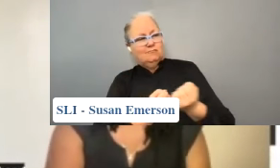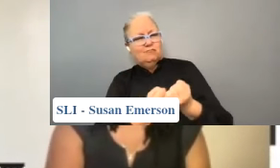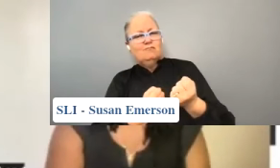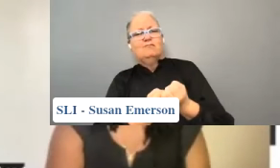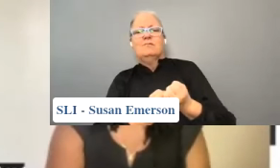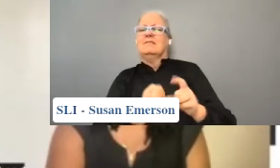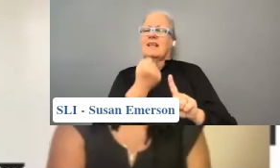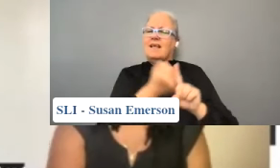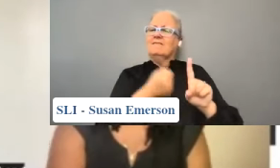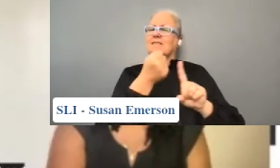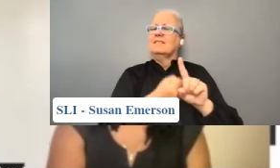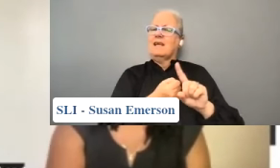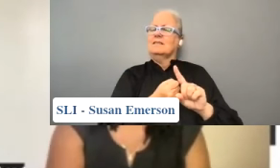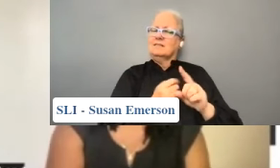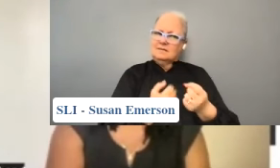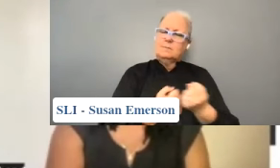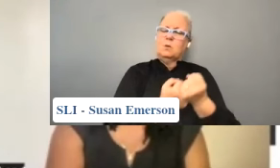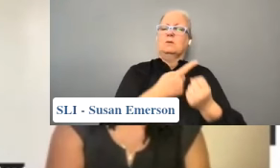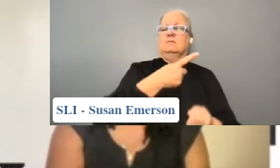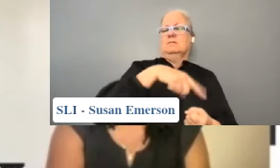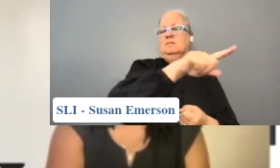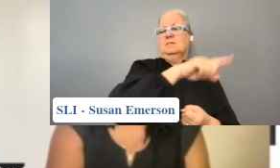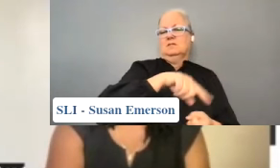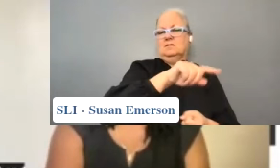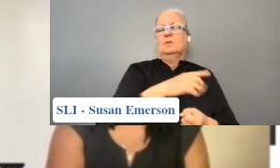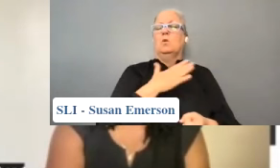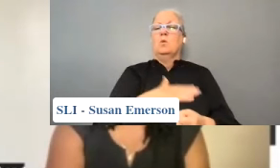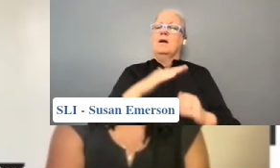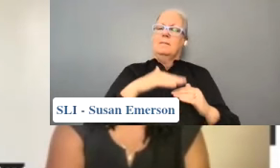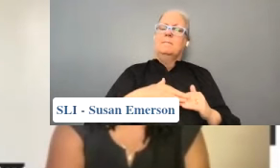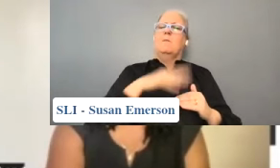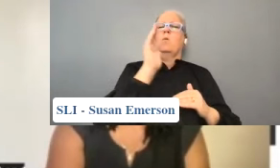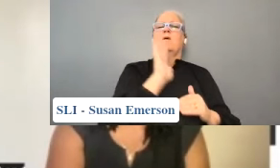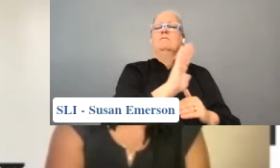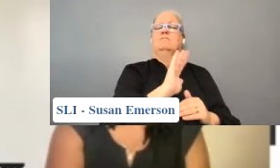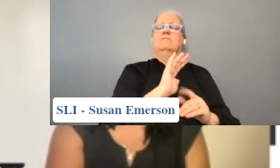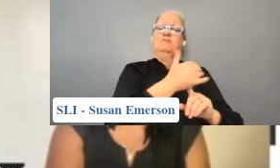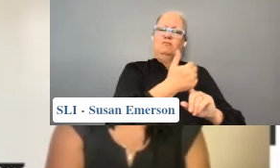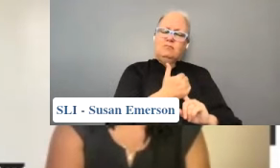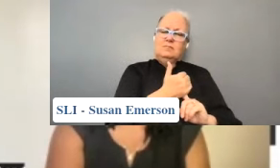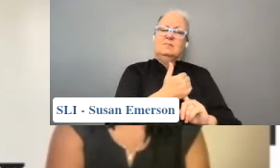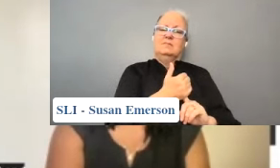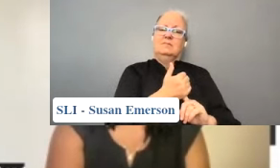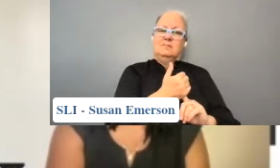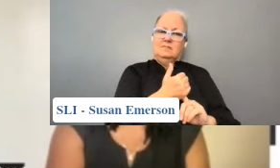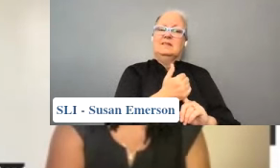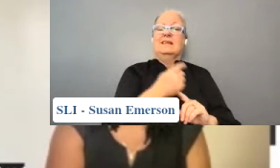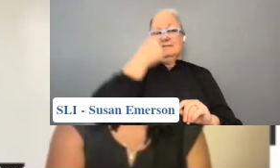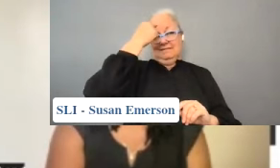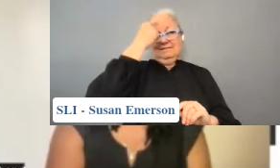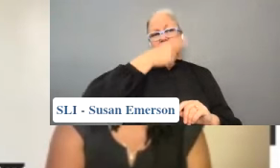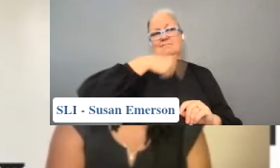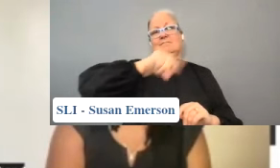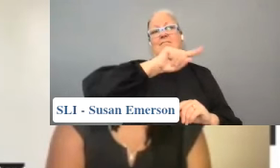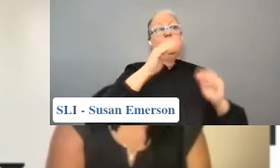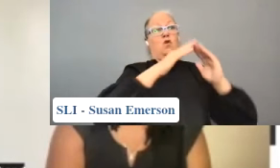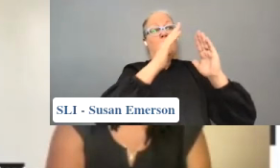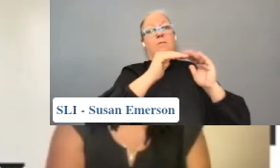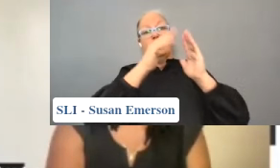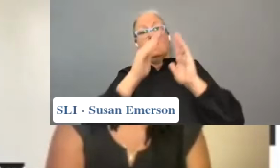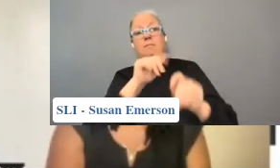community problem solving increases social protection pathways for Rwanda's most vulnerable households.